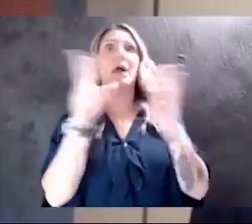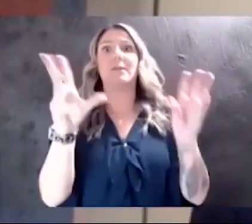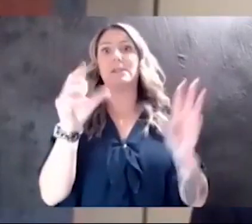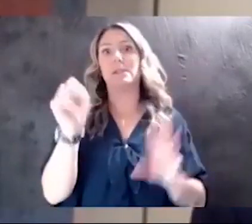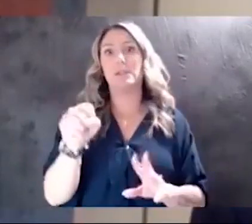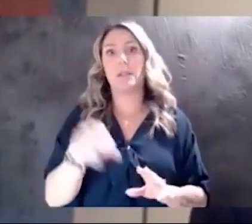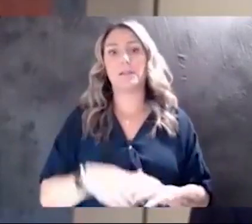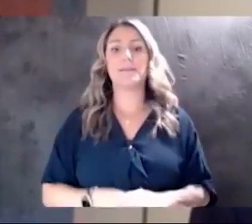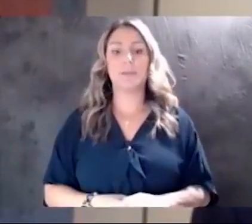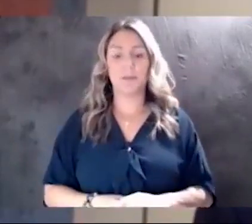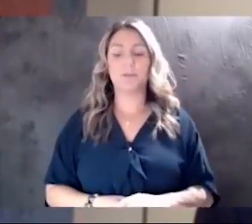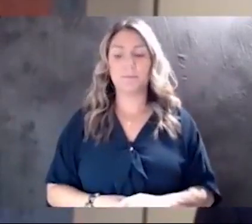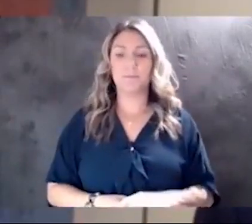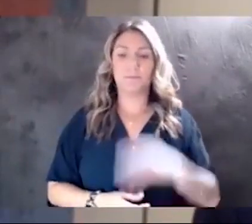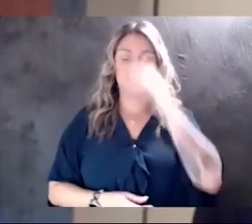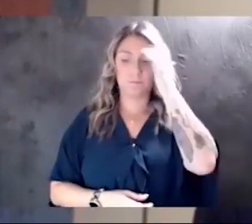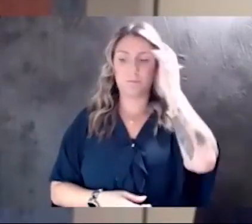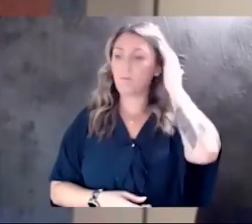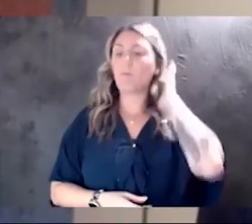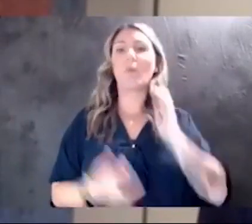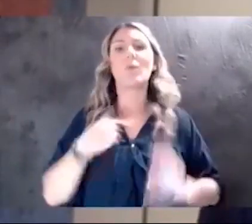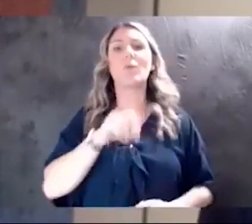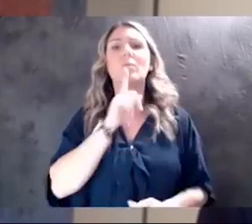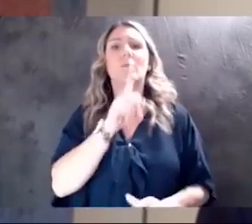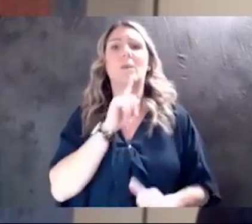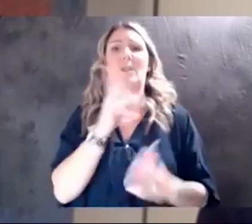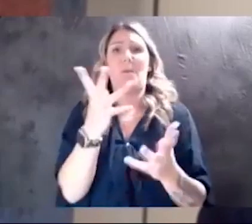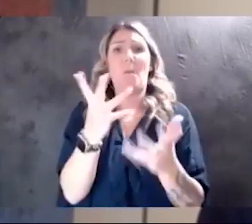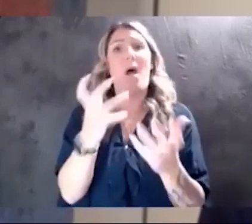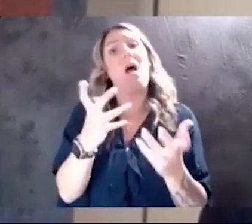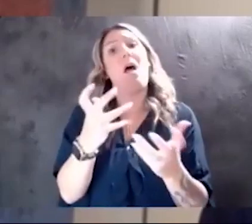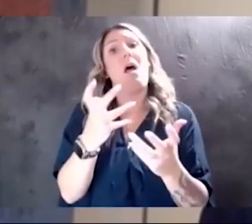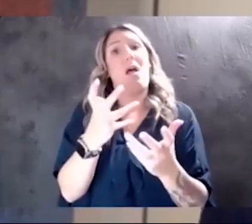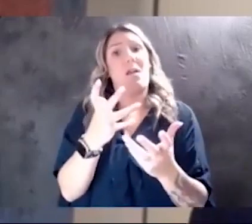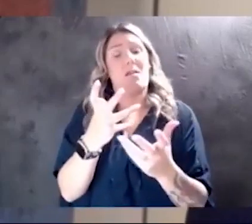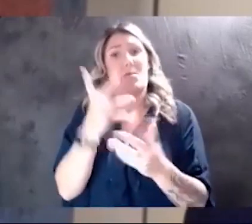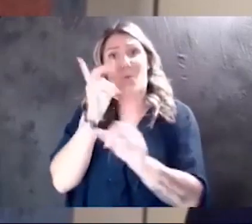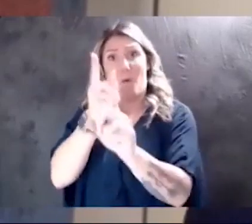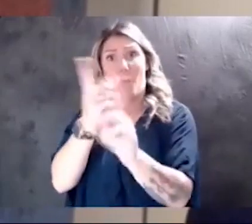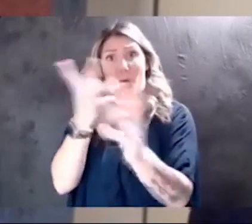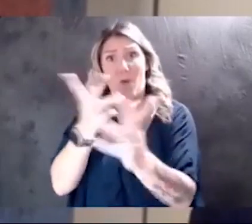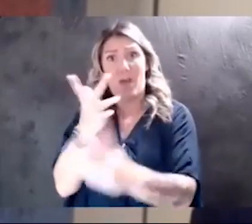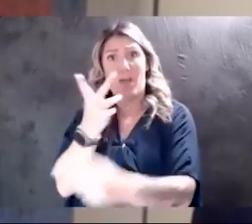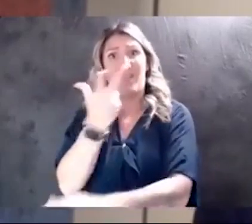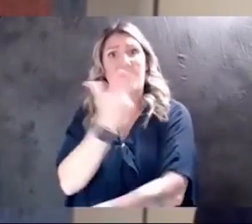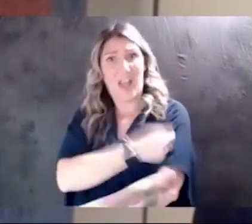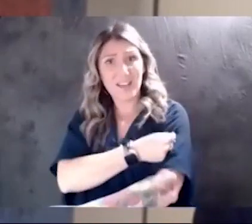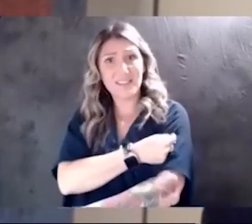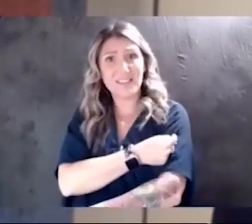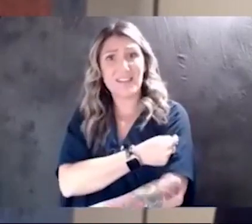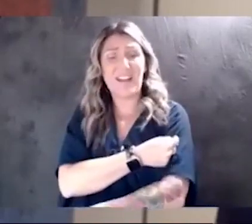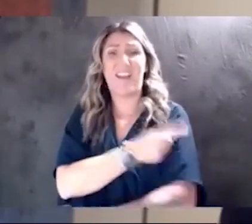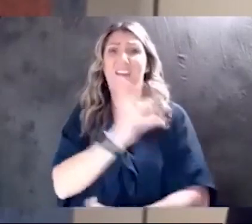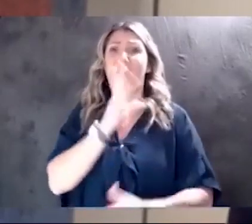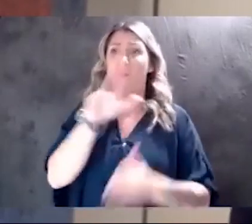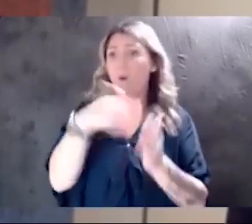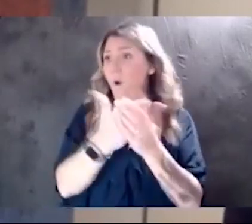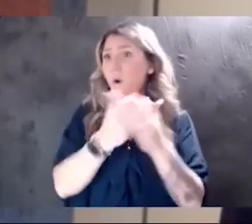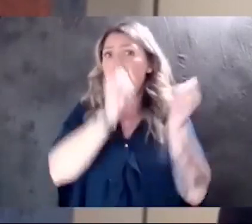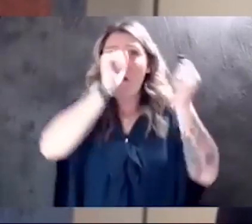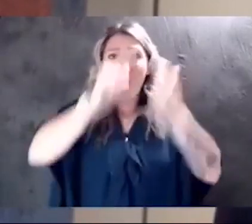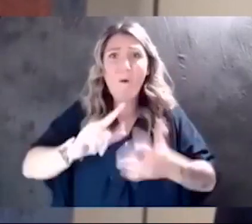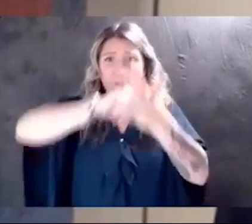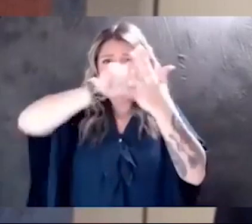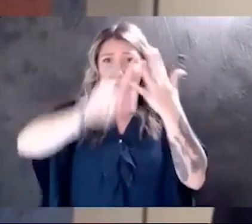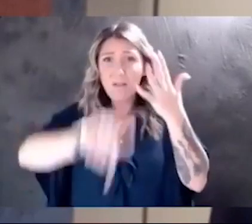And, we really want our kids to get vaccinated. That is our number one. American Academy of Pediatrics and all of the other